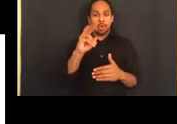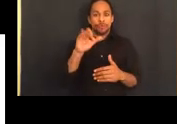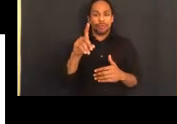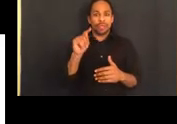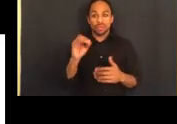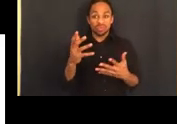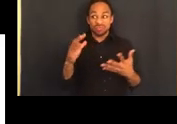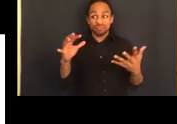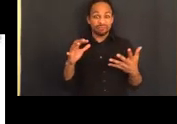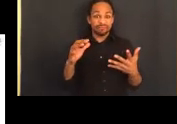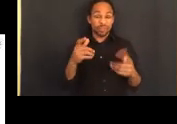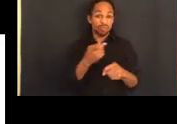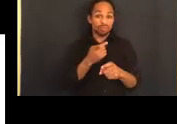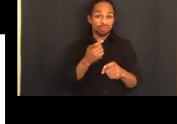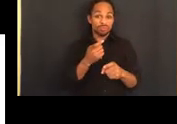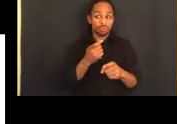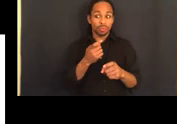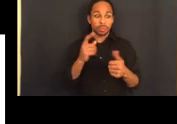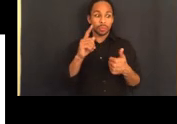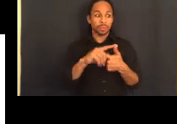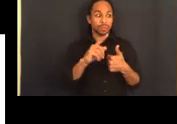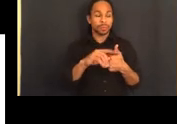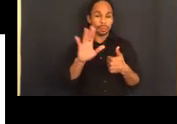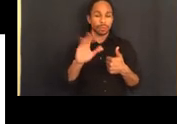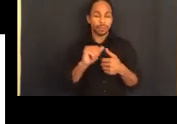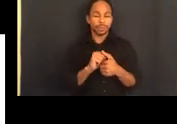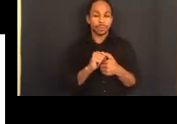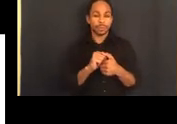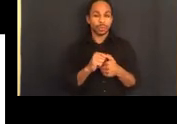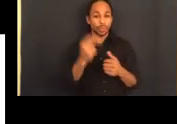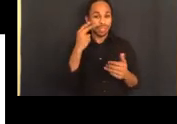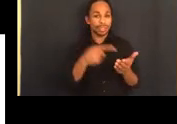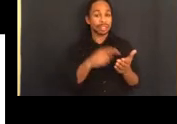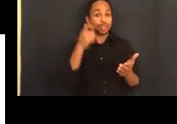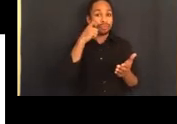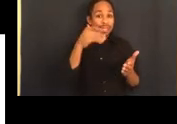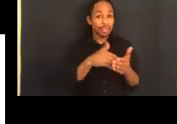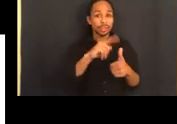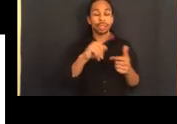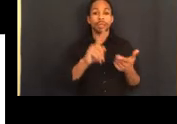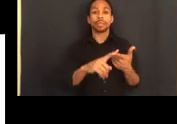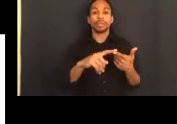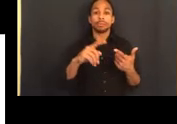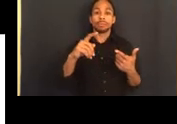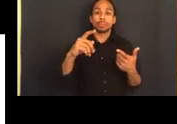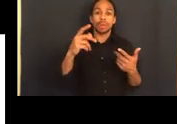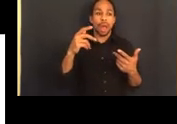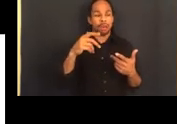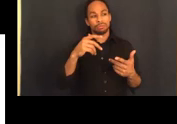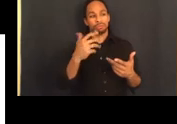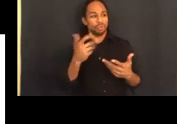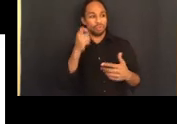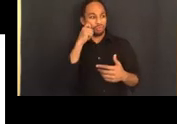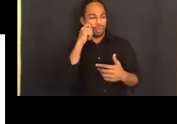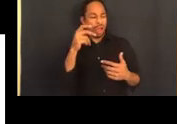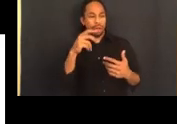We highlight how racism, how poverty, how xenophobia really are worsening it, as well as stigma against